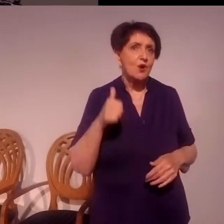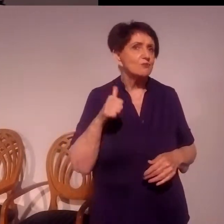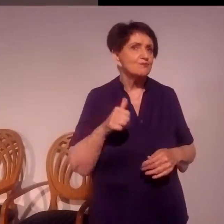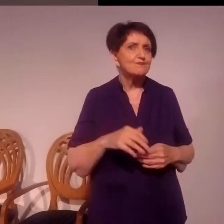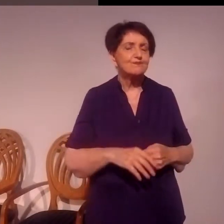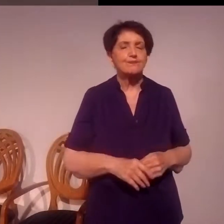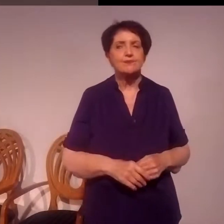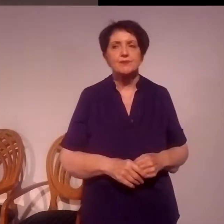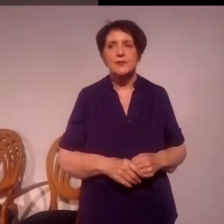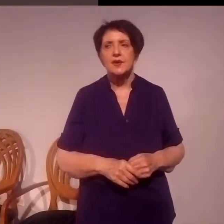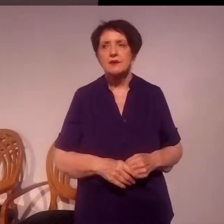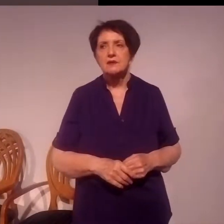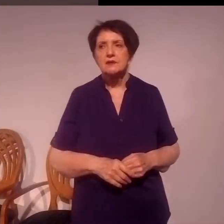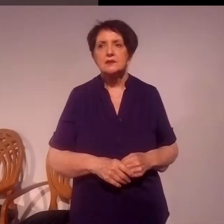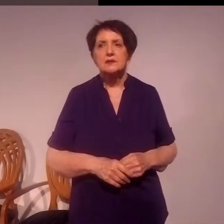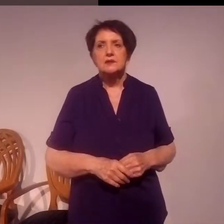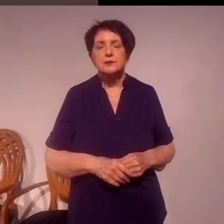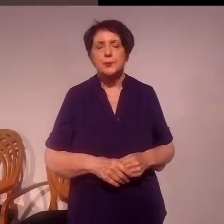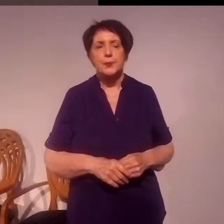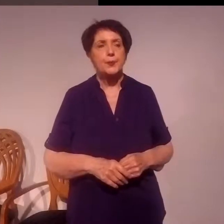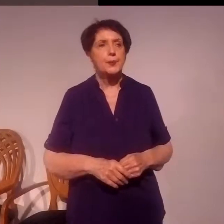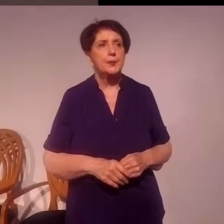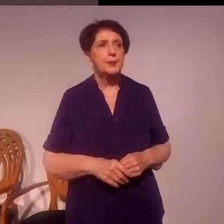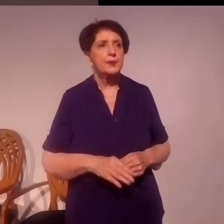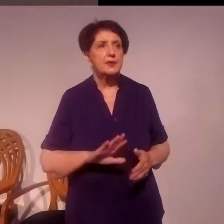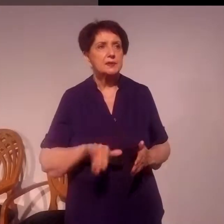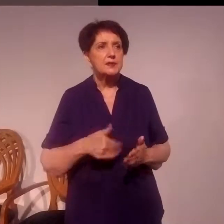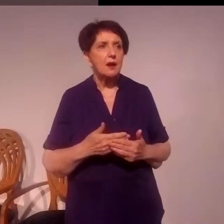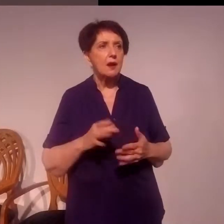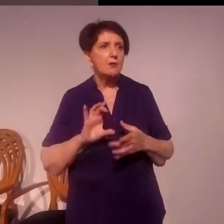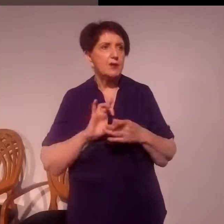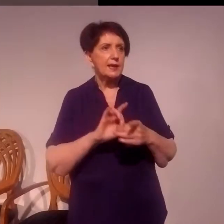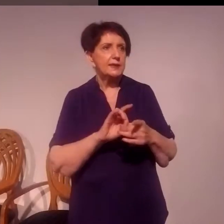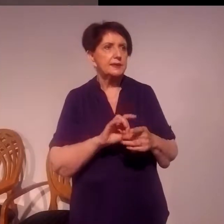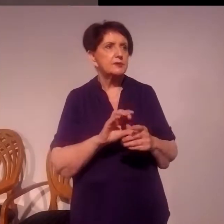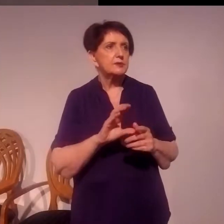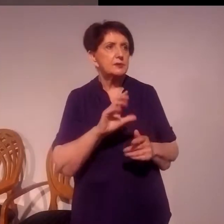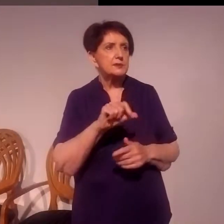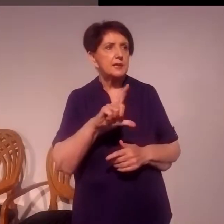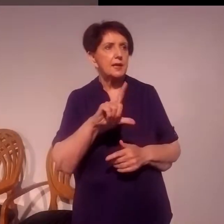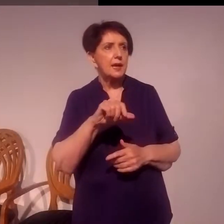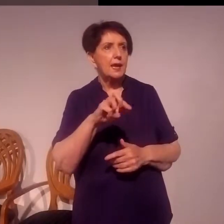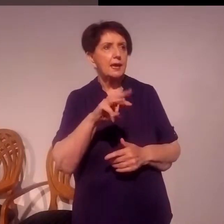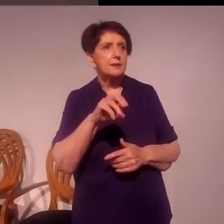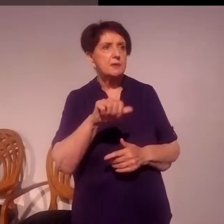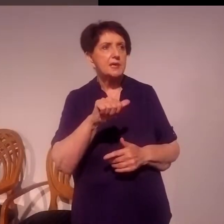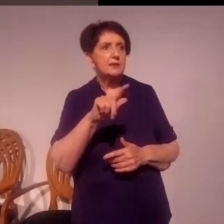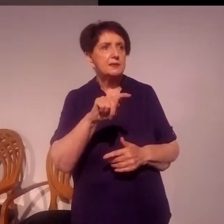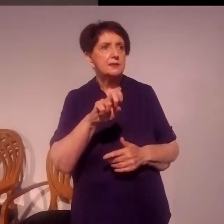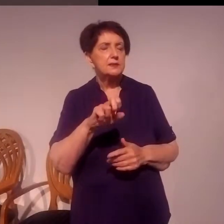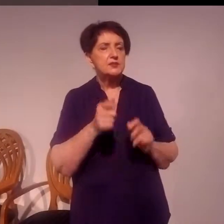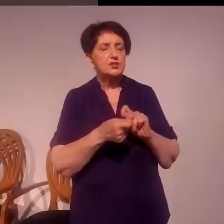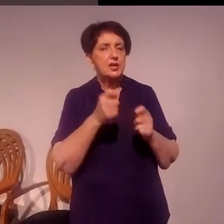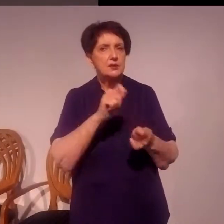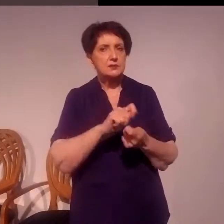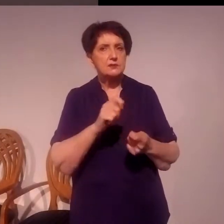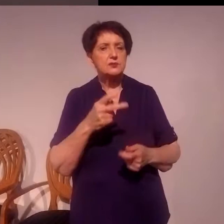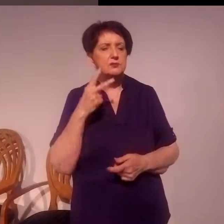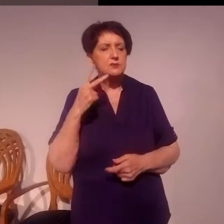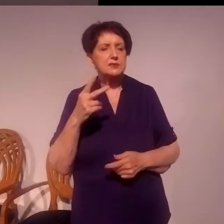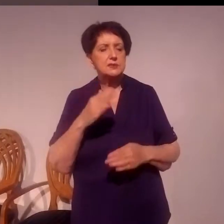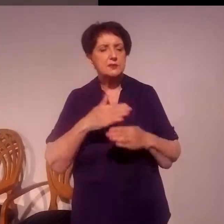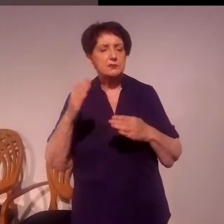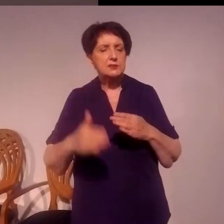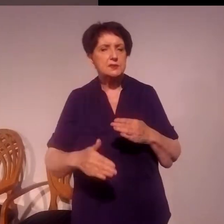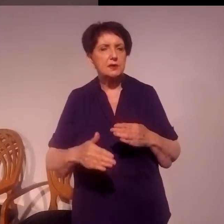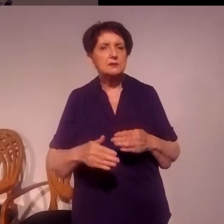about, this is all related to like climate change. So we're going to see what the outcome of this Keystone